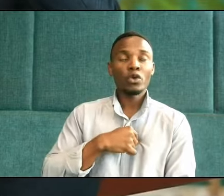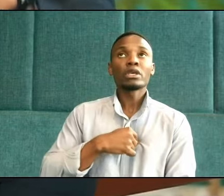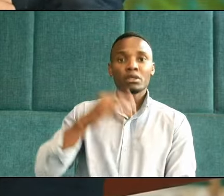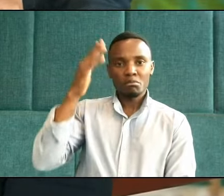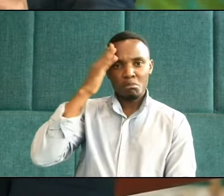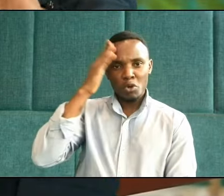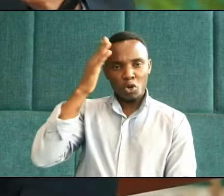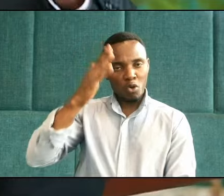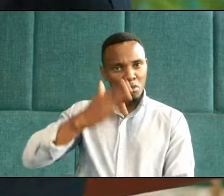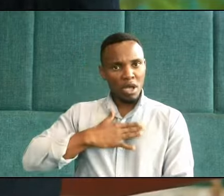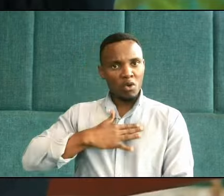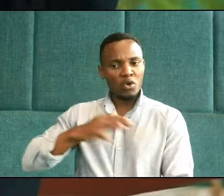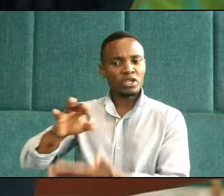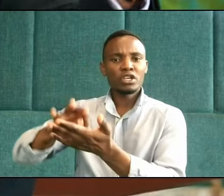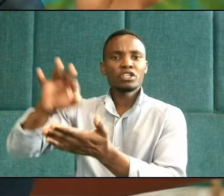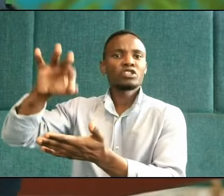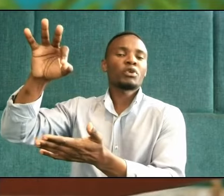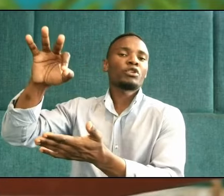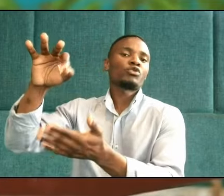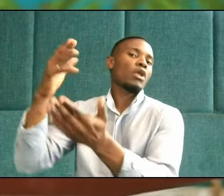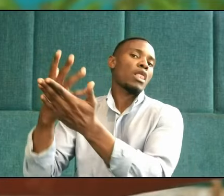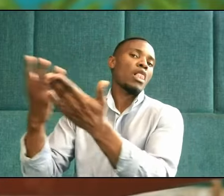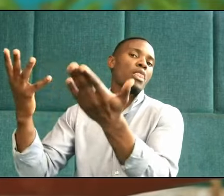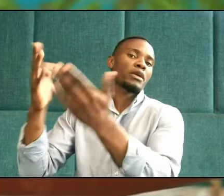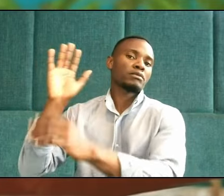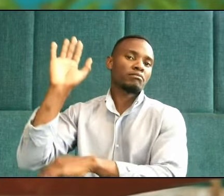what is ours in the spiritual realm.